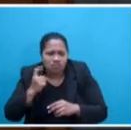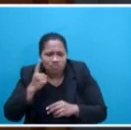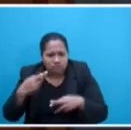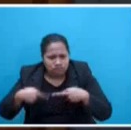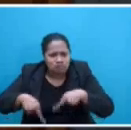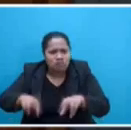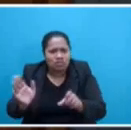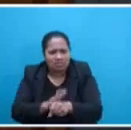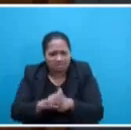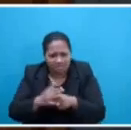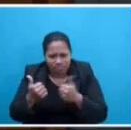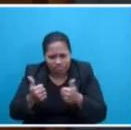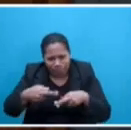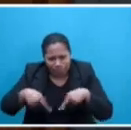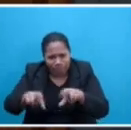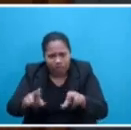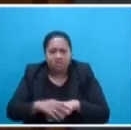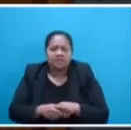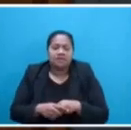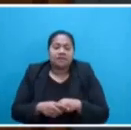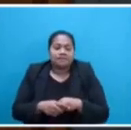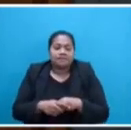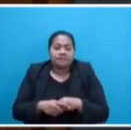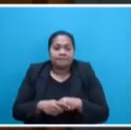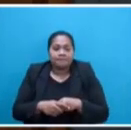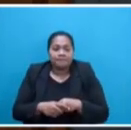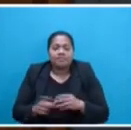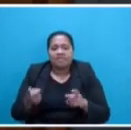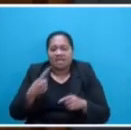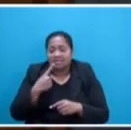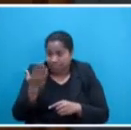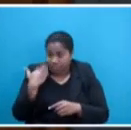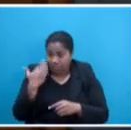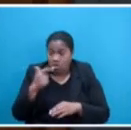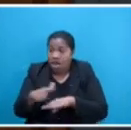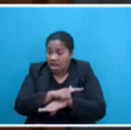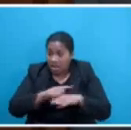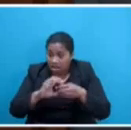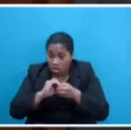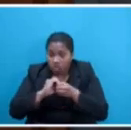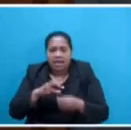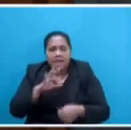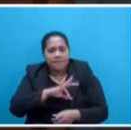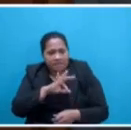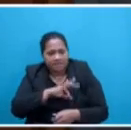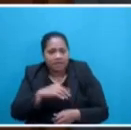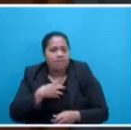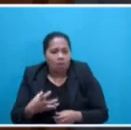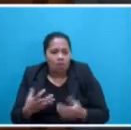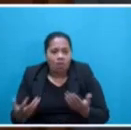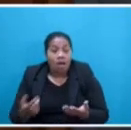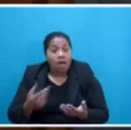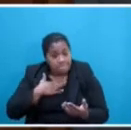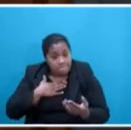governments have done combined. As I have said before, landowners are benefiting more than ever. My